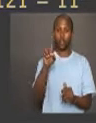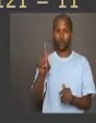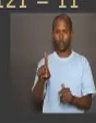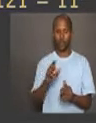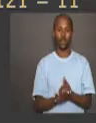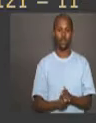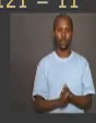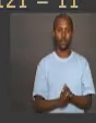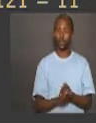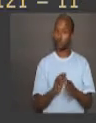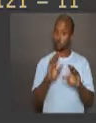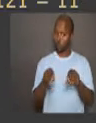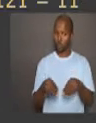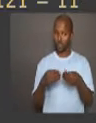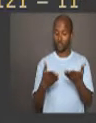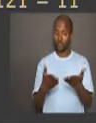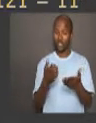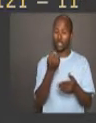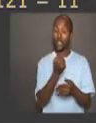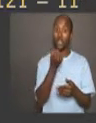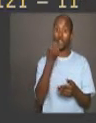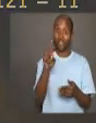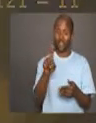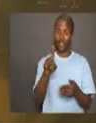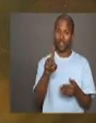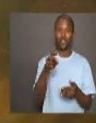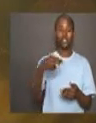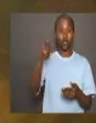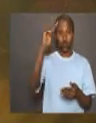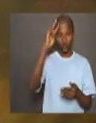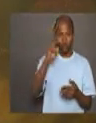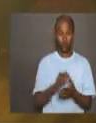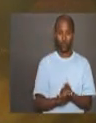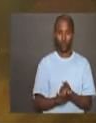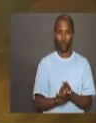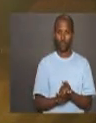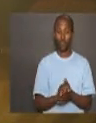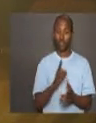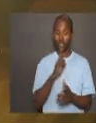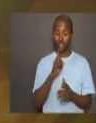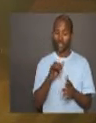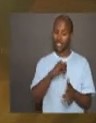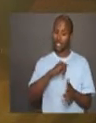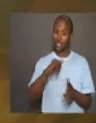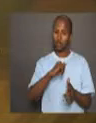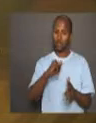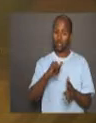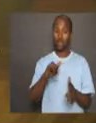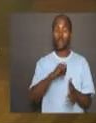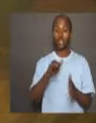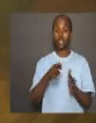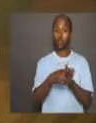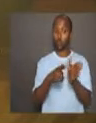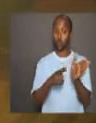121, which is 11 squared. It certainly seems like this rule